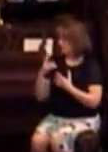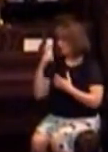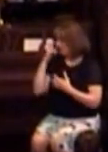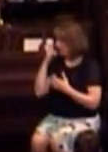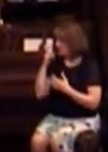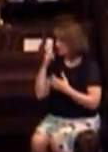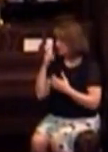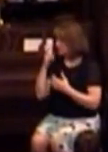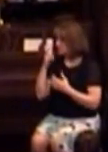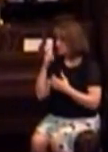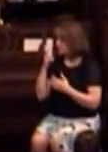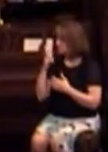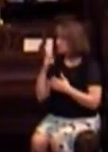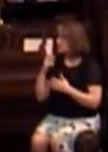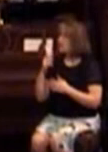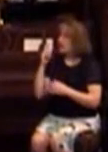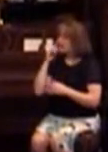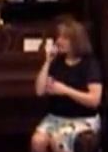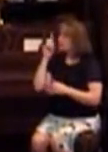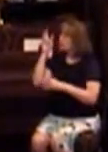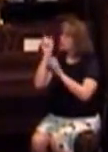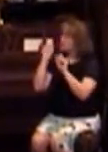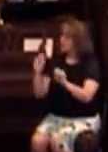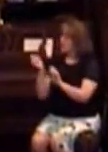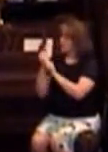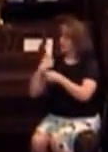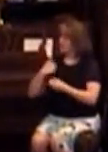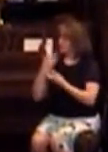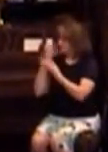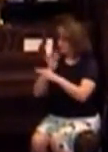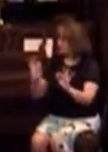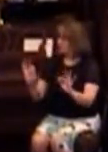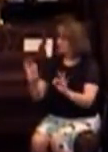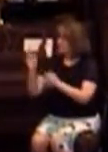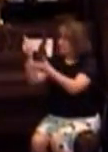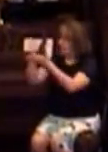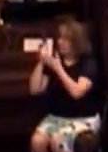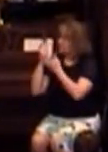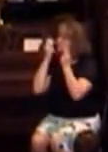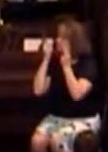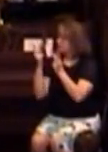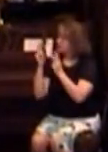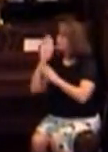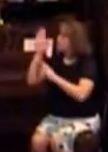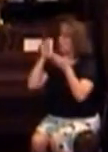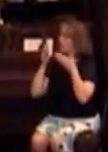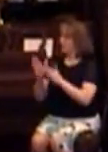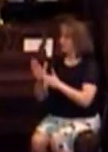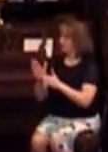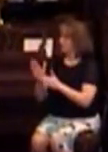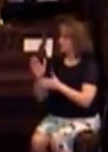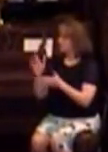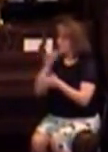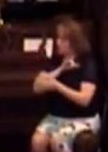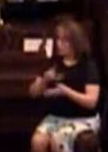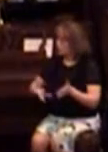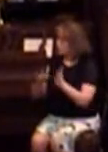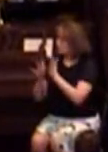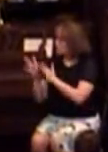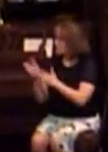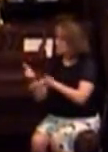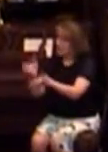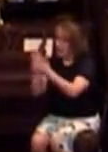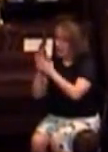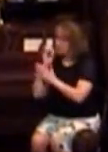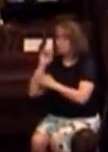can set me free. I believe you can heal me. I believe you can help me see. Lord Jesus, I pray for that for every single person in the room. Youngest, oldest, if